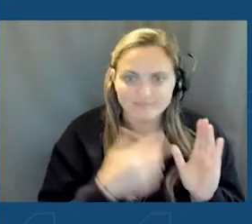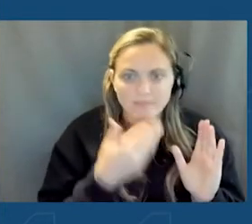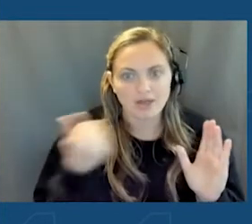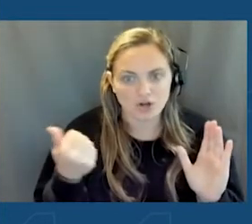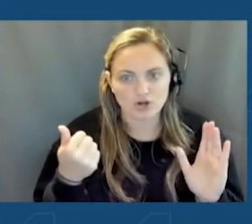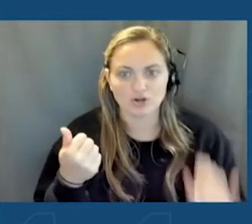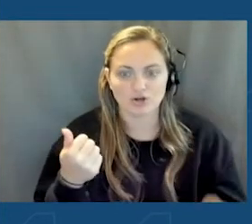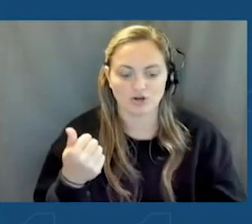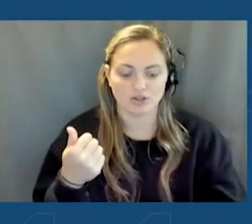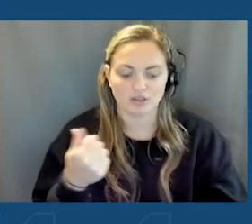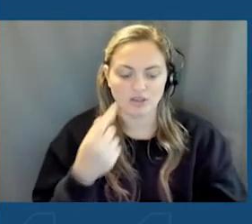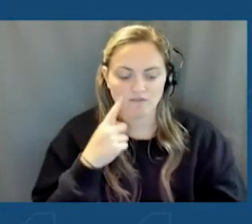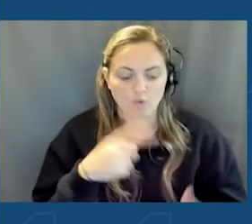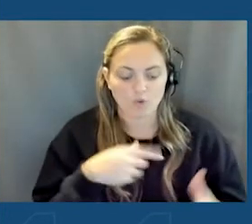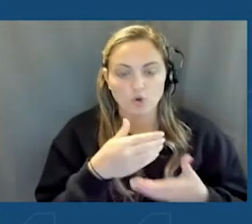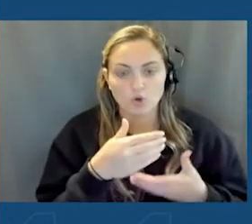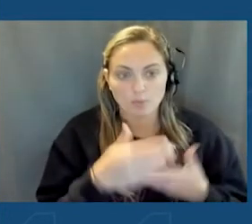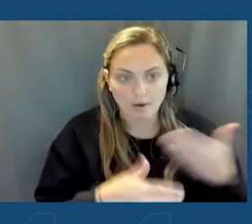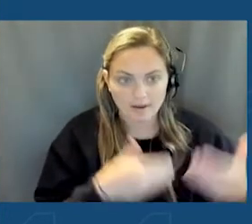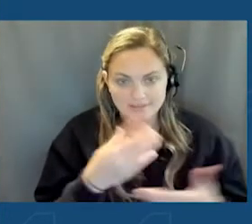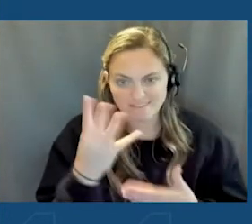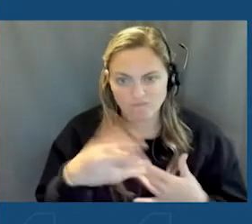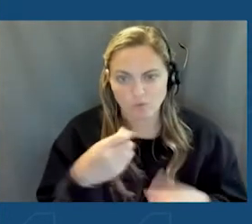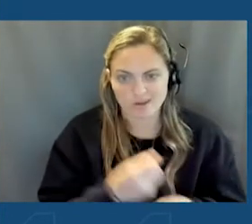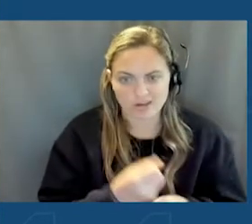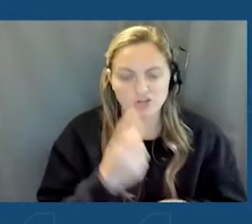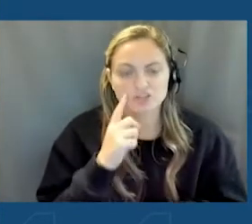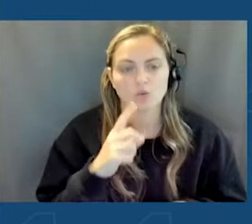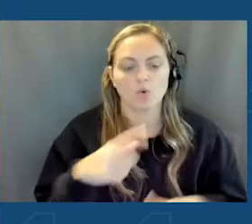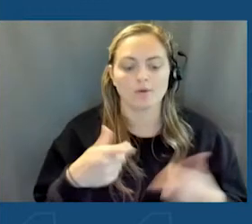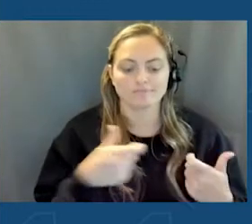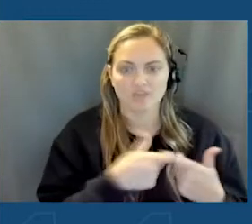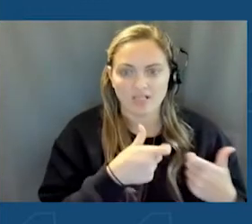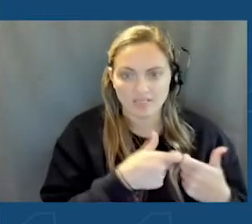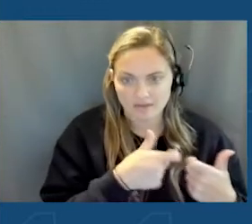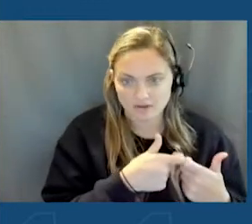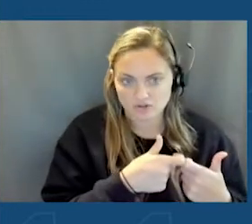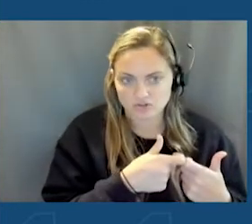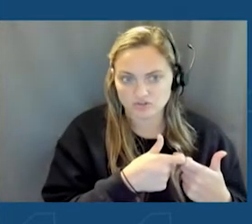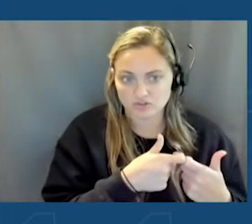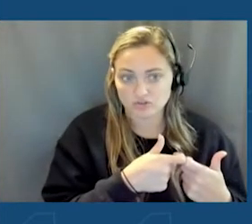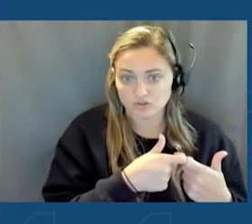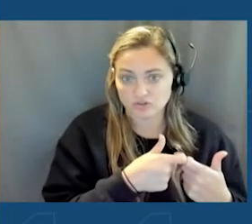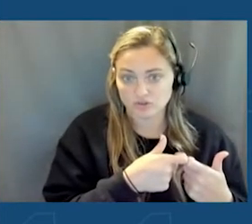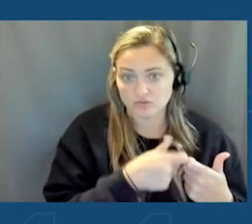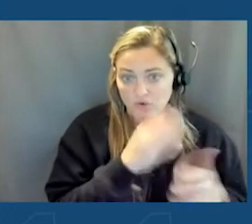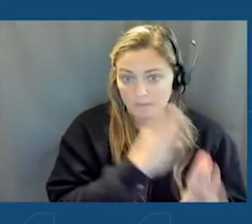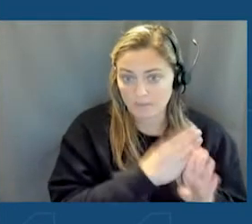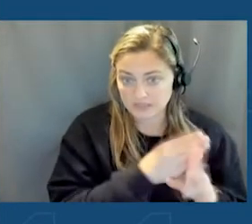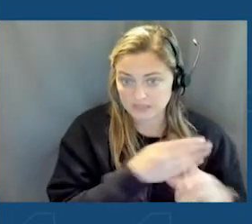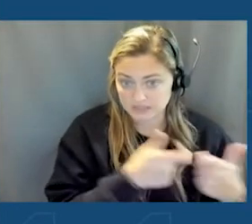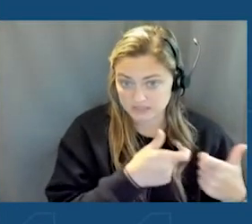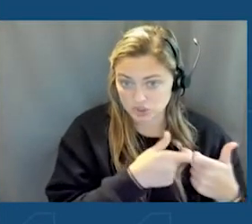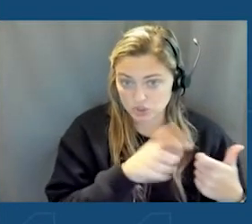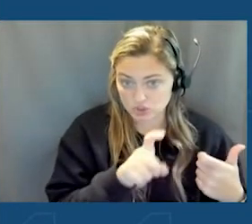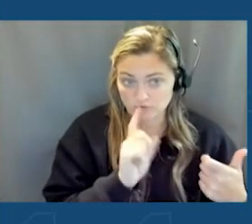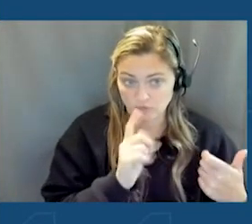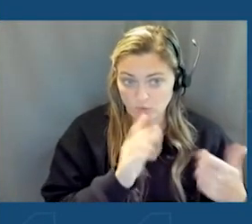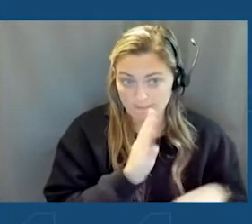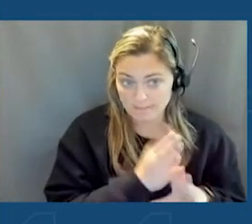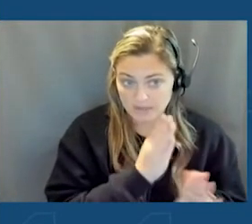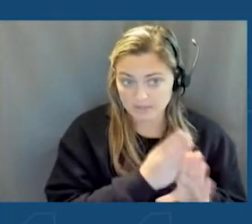4-year process. We're going to be the hub of electric charging for buses. Did I get that right, Jano Lieber? He's making sure I get this right. Construction starting